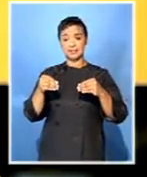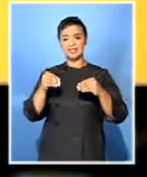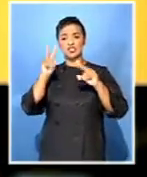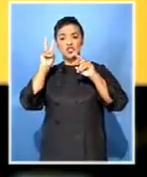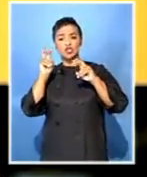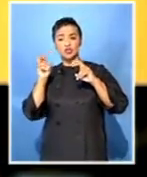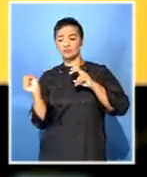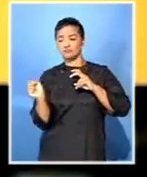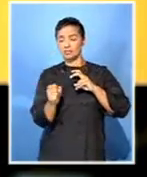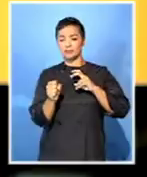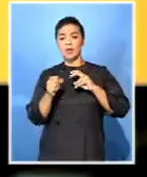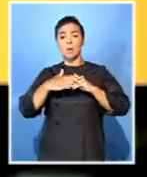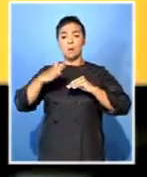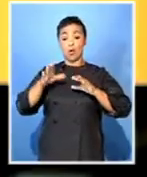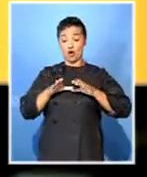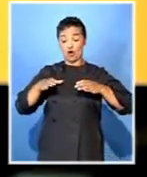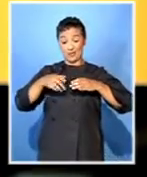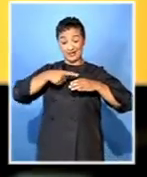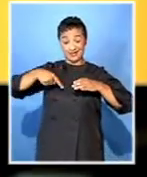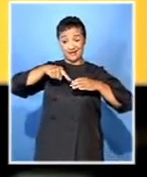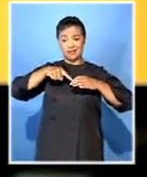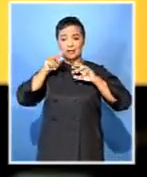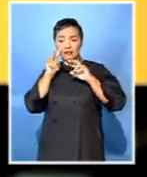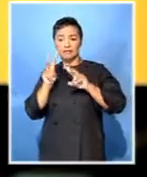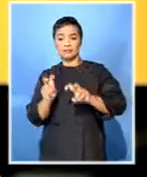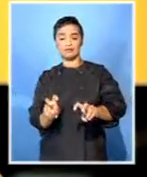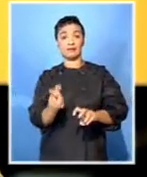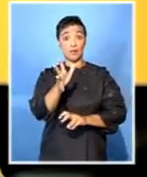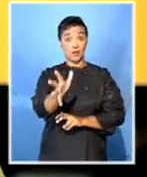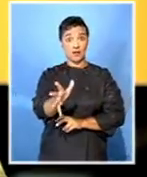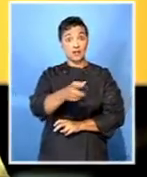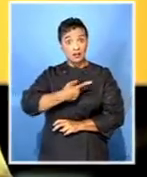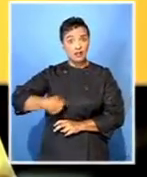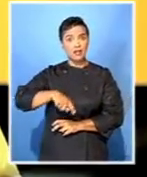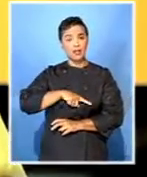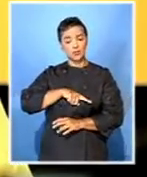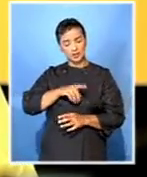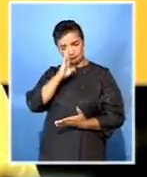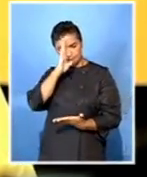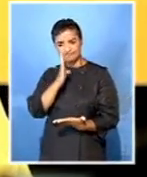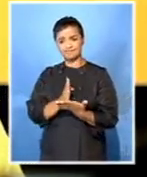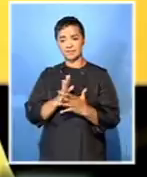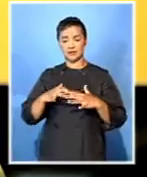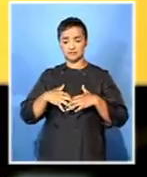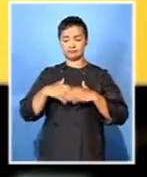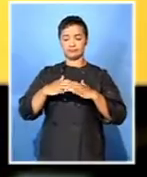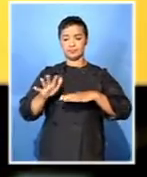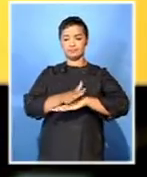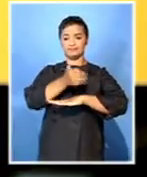further in the Judicial Commission of Inquiry that we committed to establish as